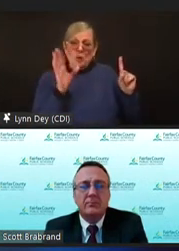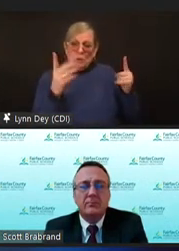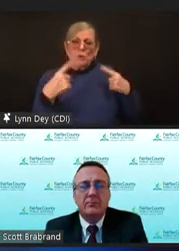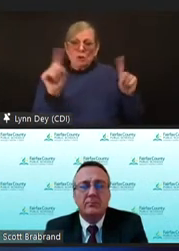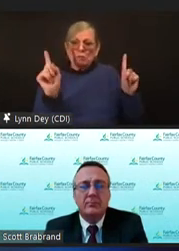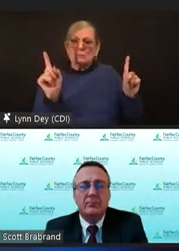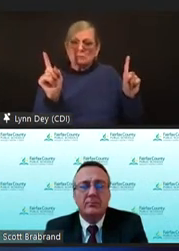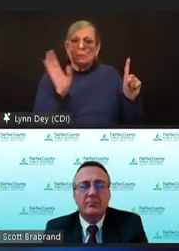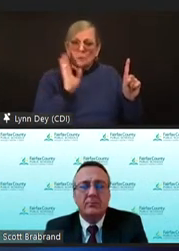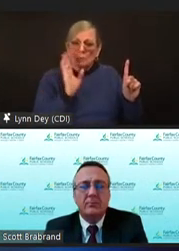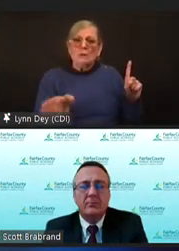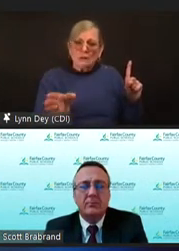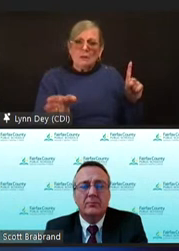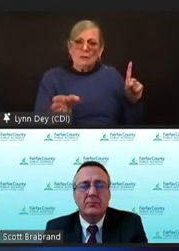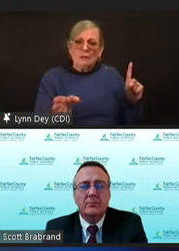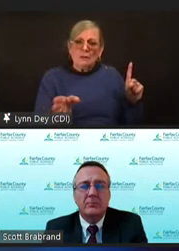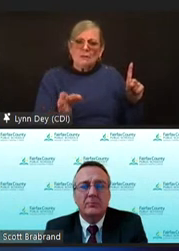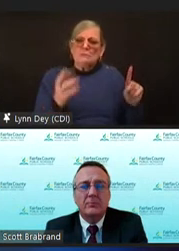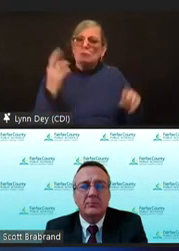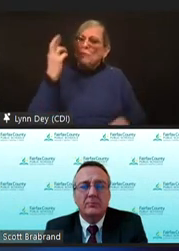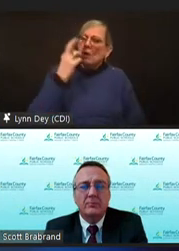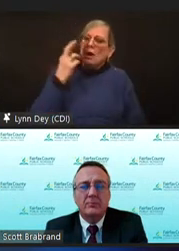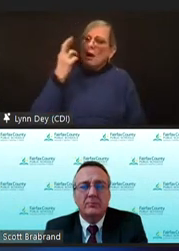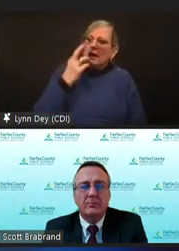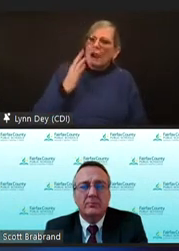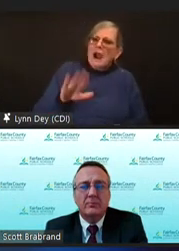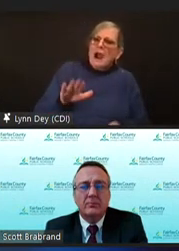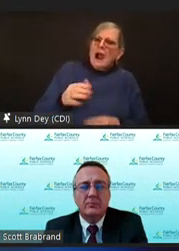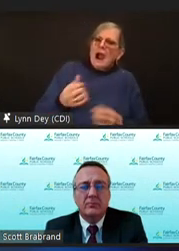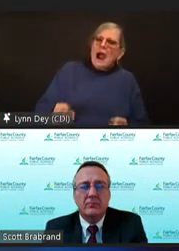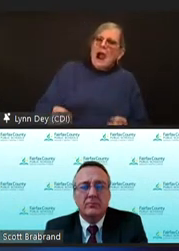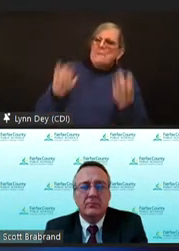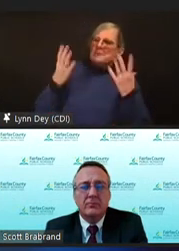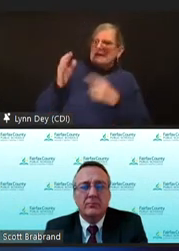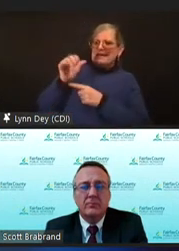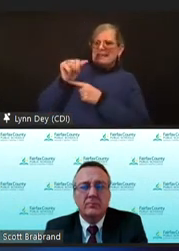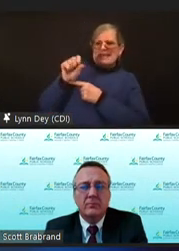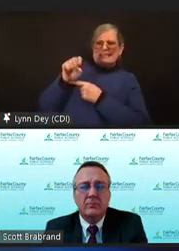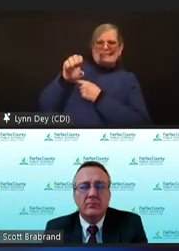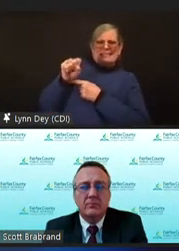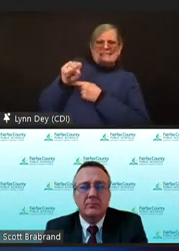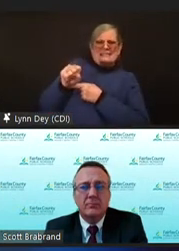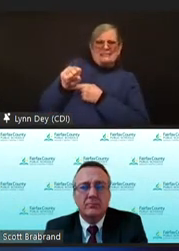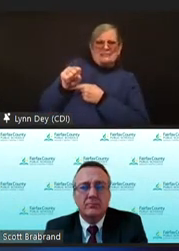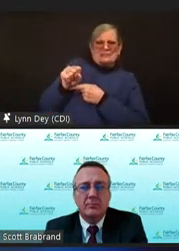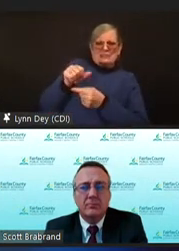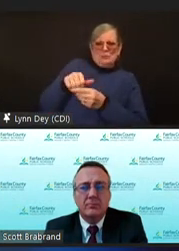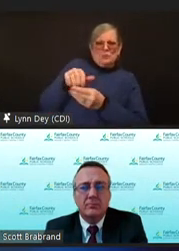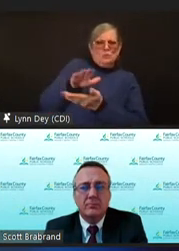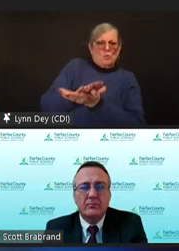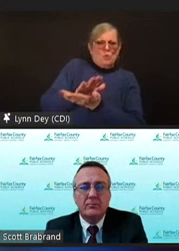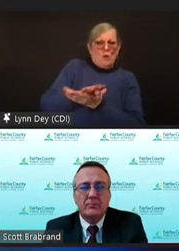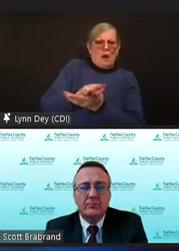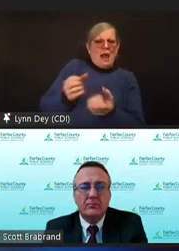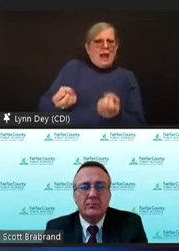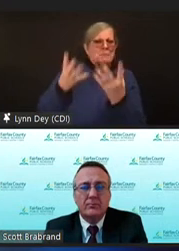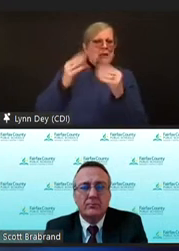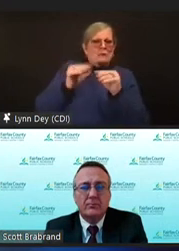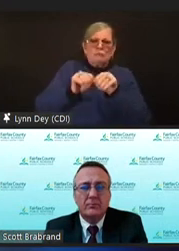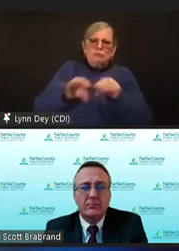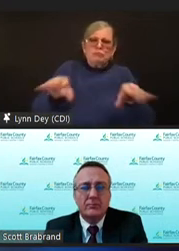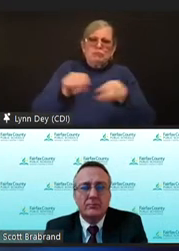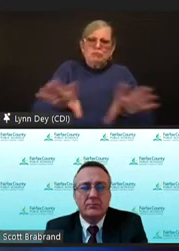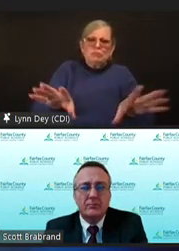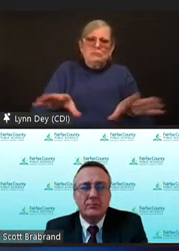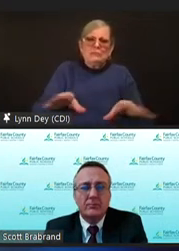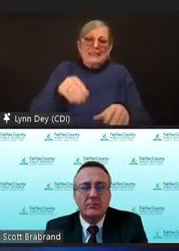because the number of cases that we've seen in our school, the number of outbreaks, the amount of transmission that has occurred at